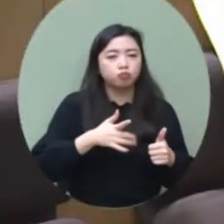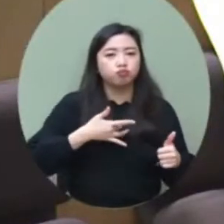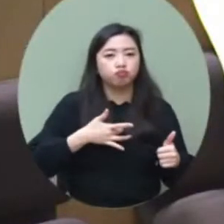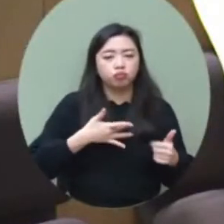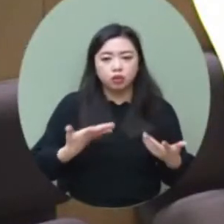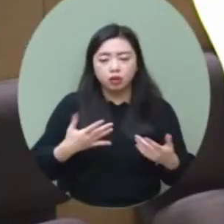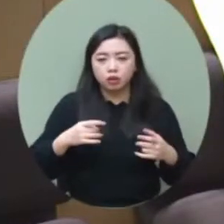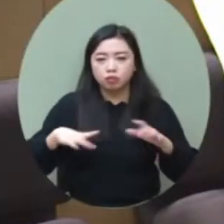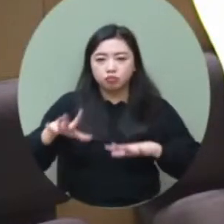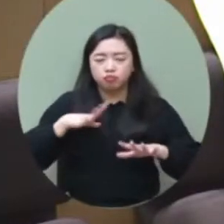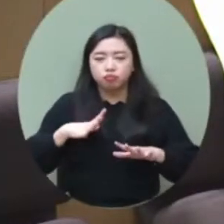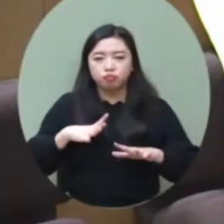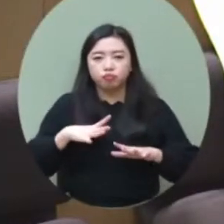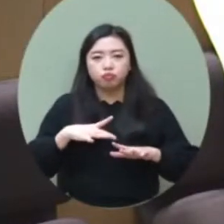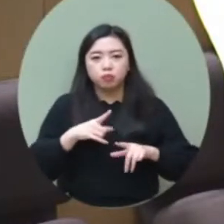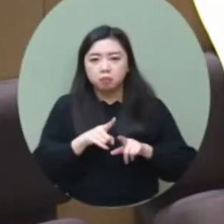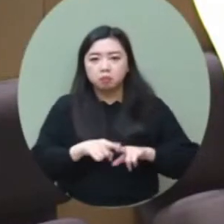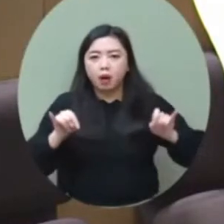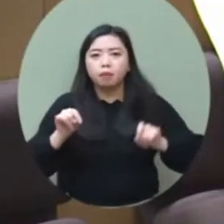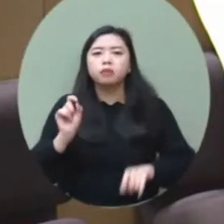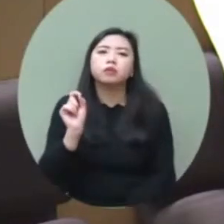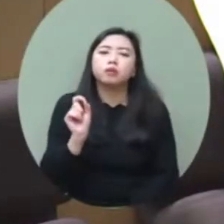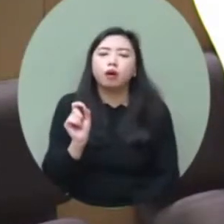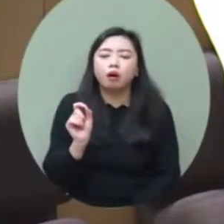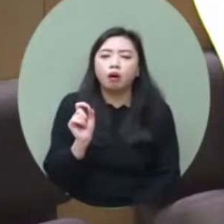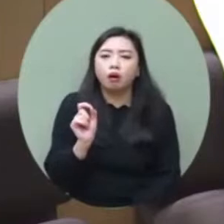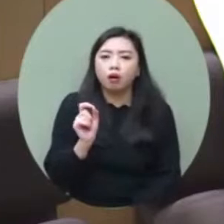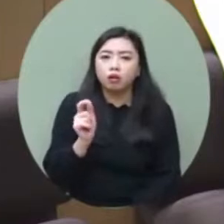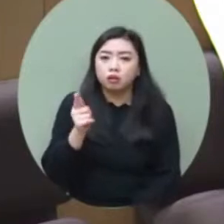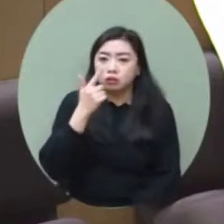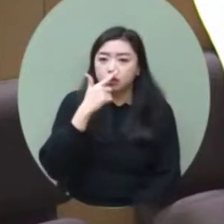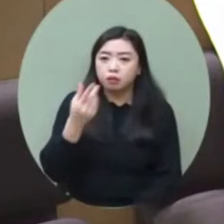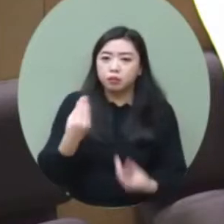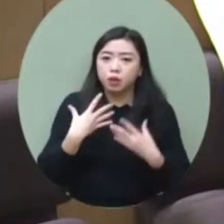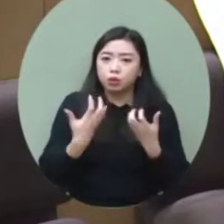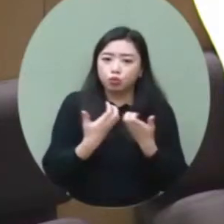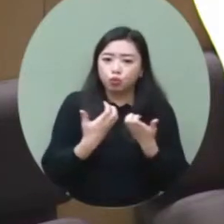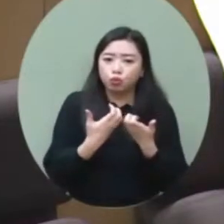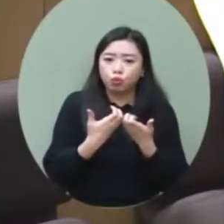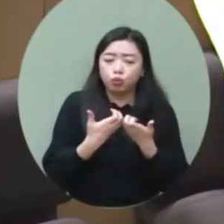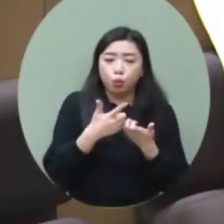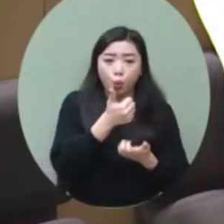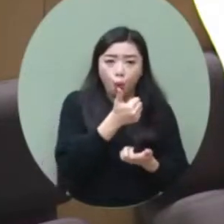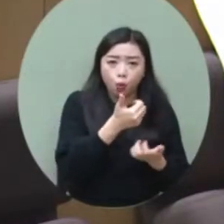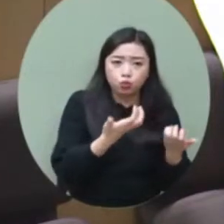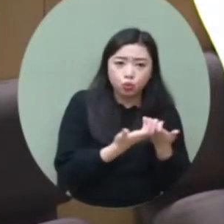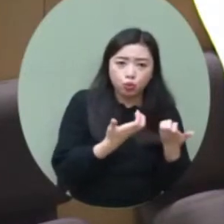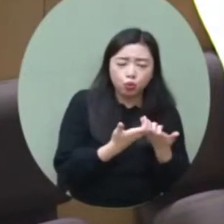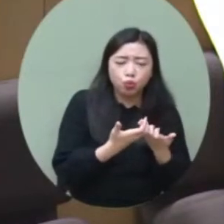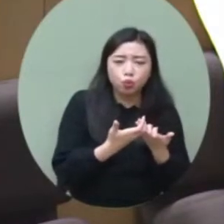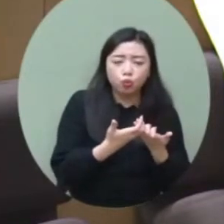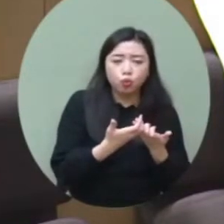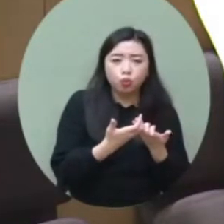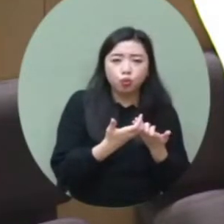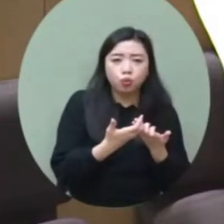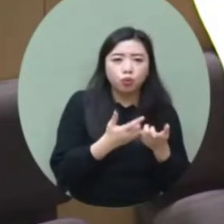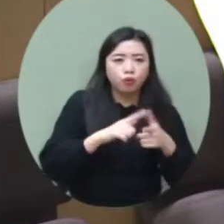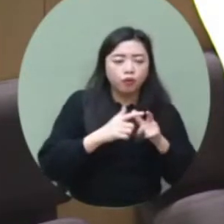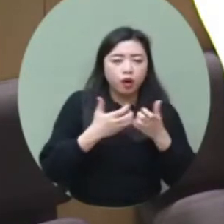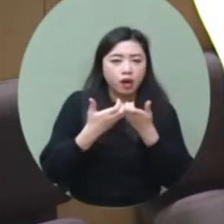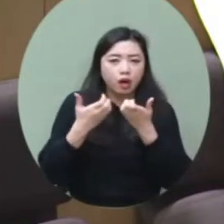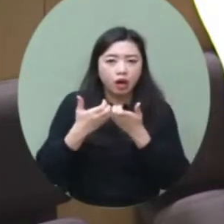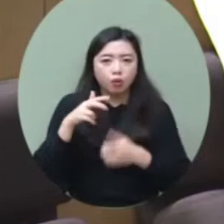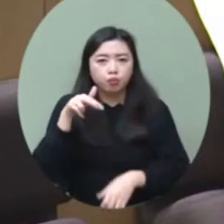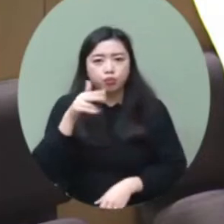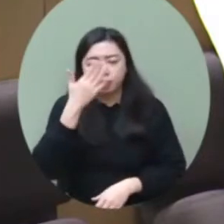situation? And how is the new figure that you provided a better indicator? And you talked about more than 800 hospital staff have